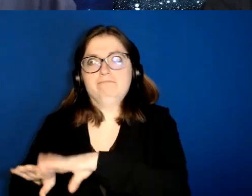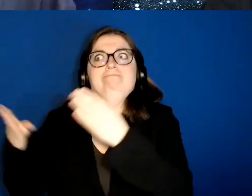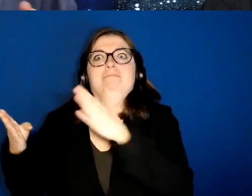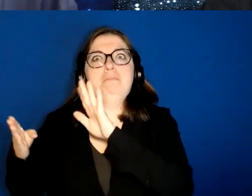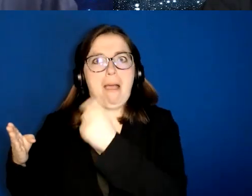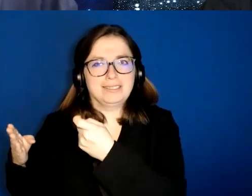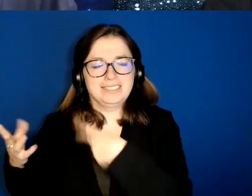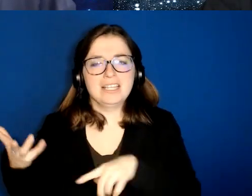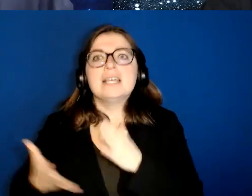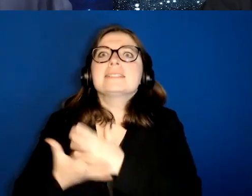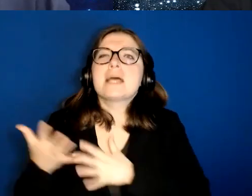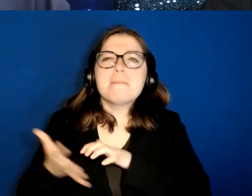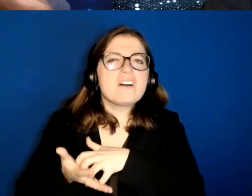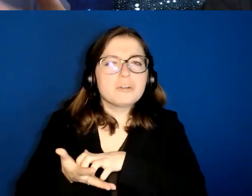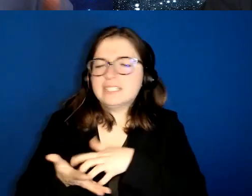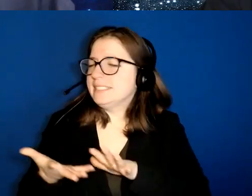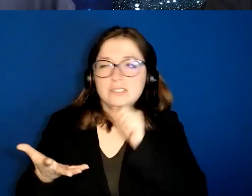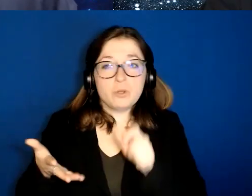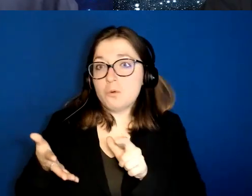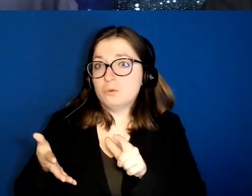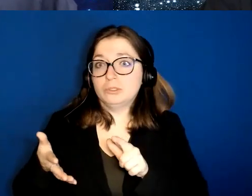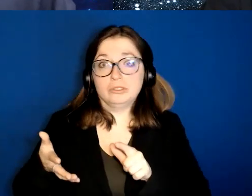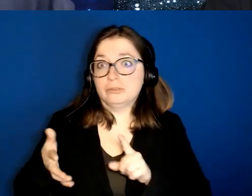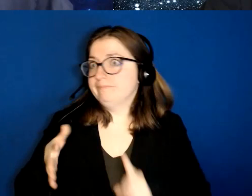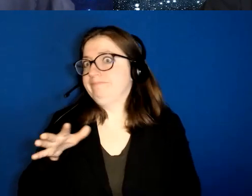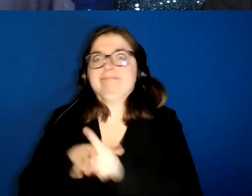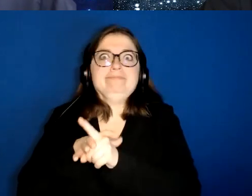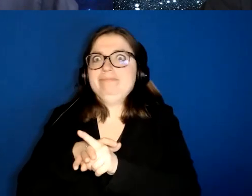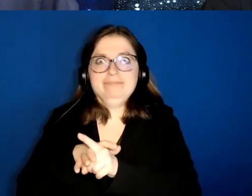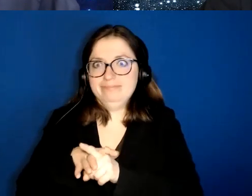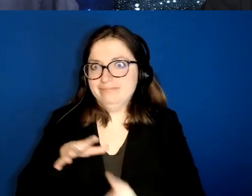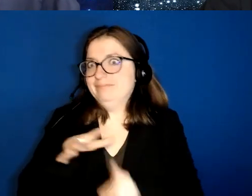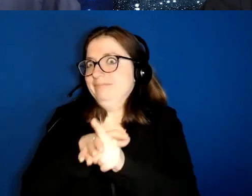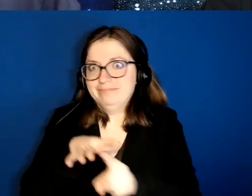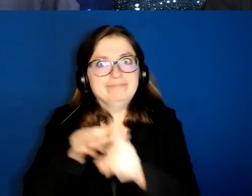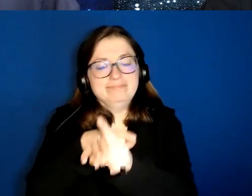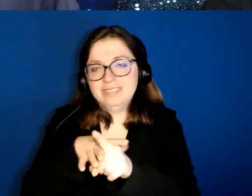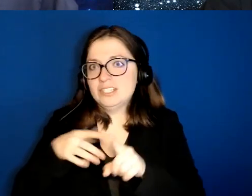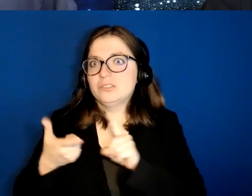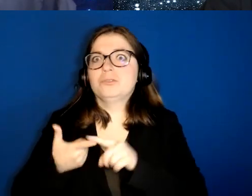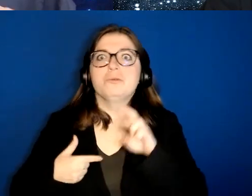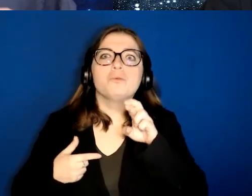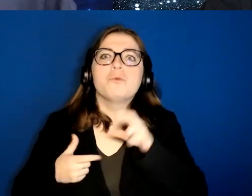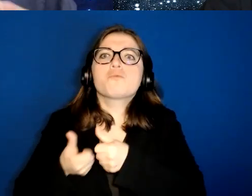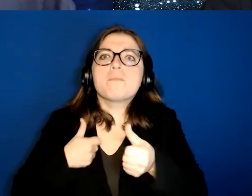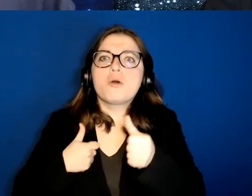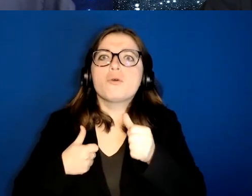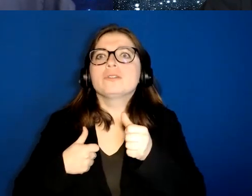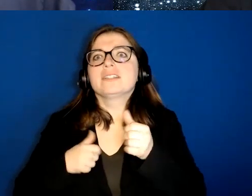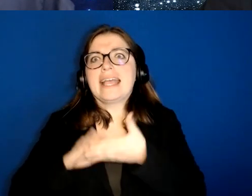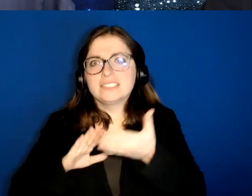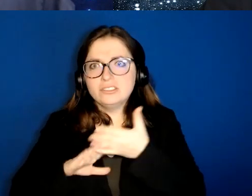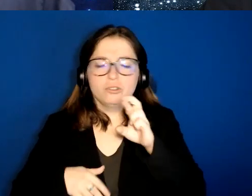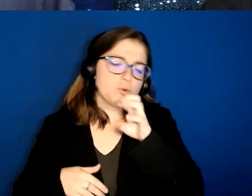don't rise to the level of remote code execution, or privilege escalation. And so it's really